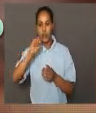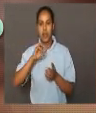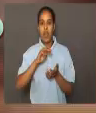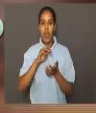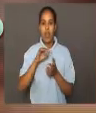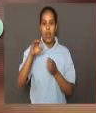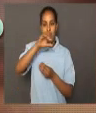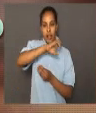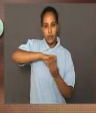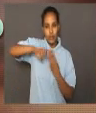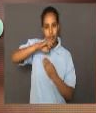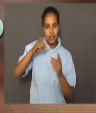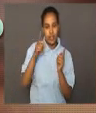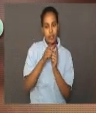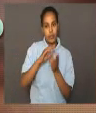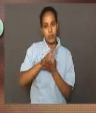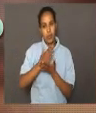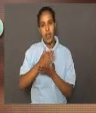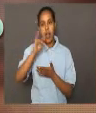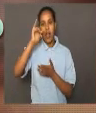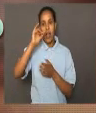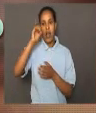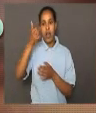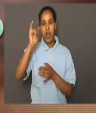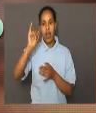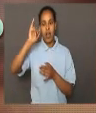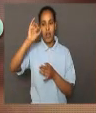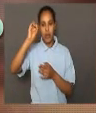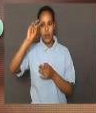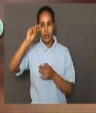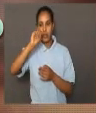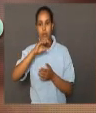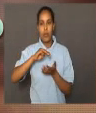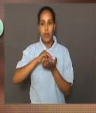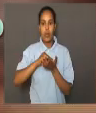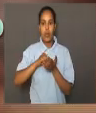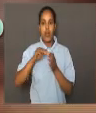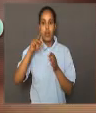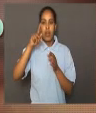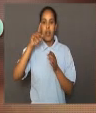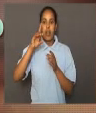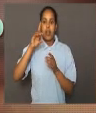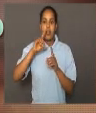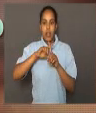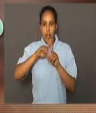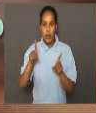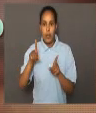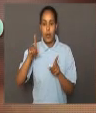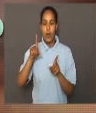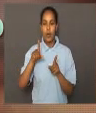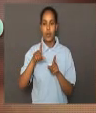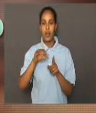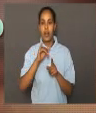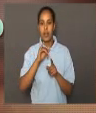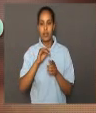The electrostatic attraction between an ion and a molecule with a dipole is